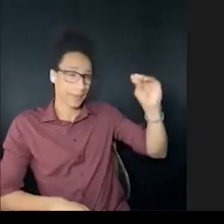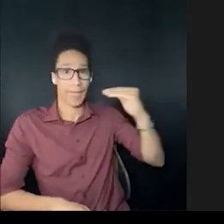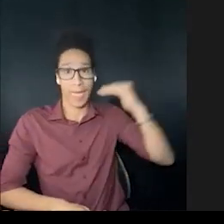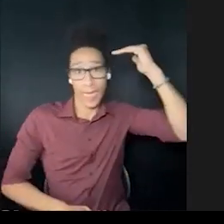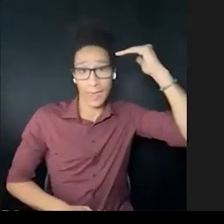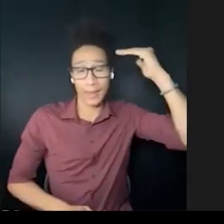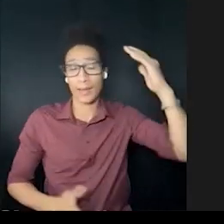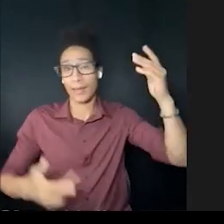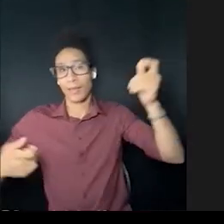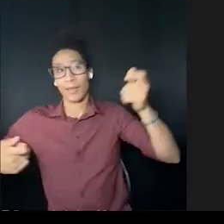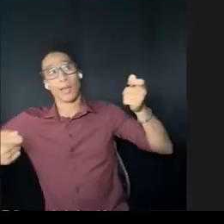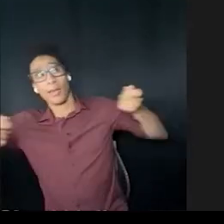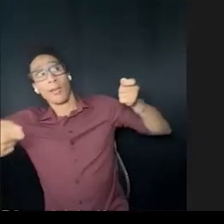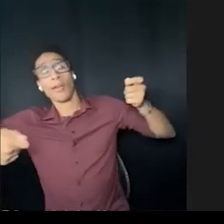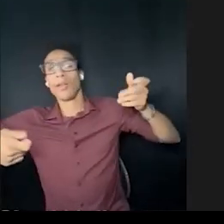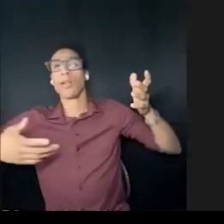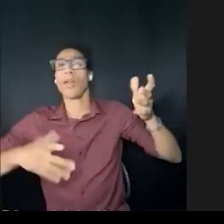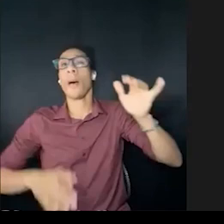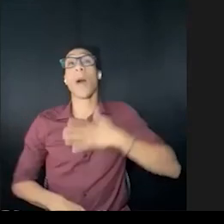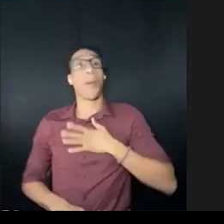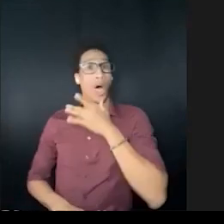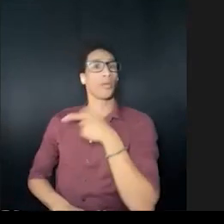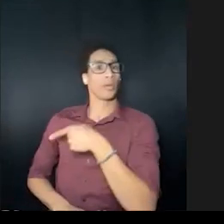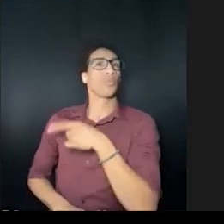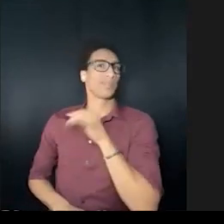my mom was that individual. She said,